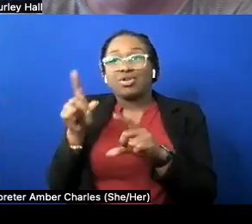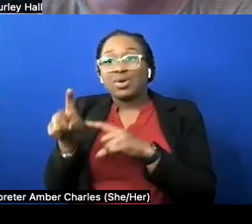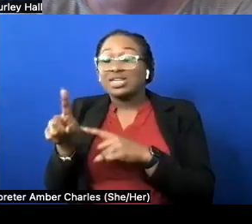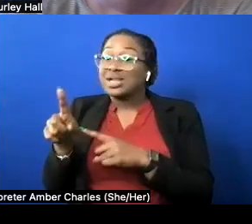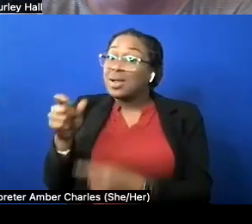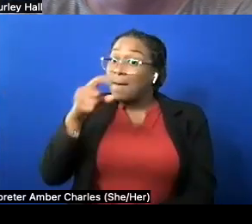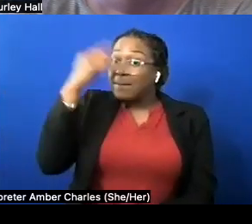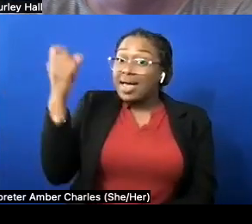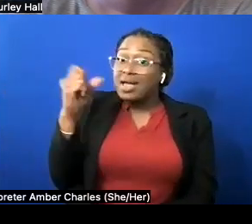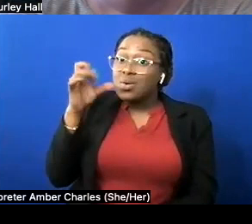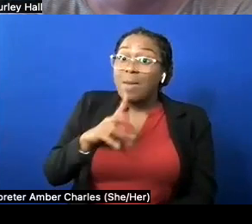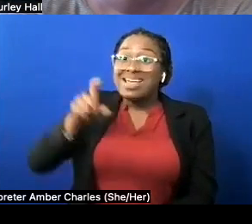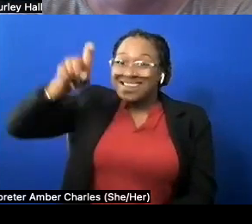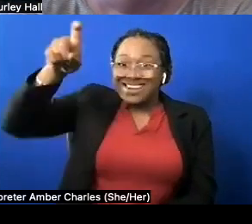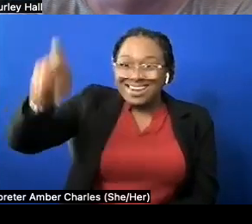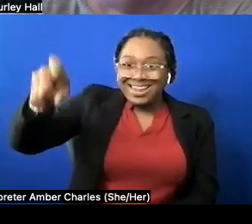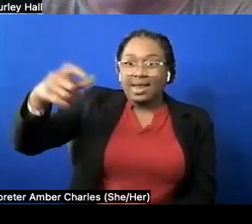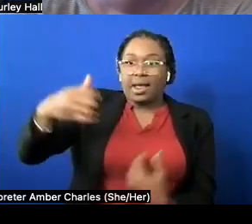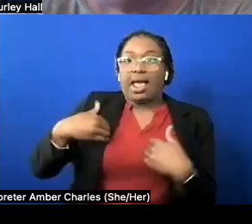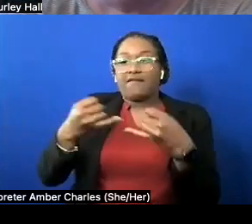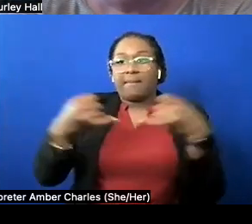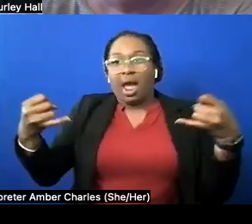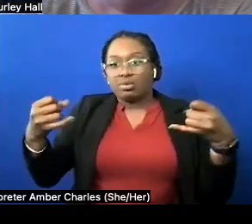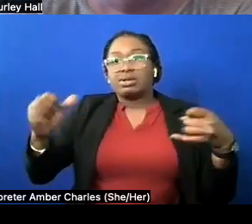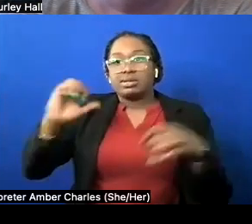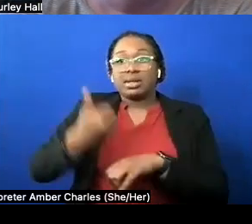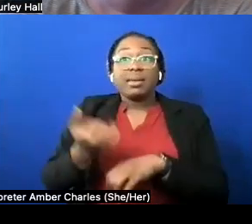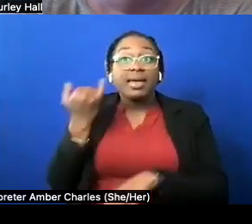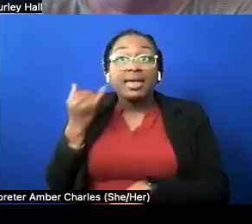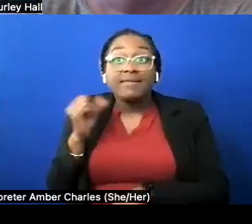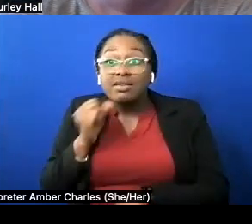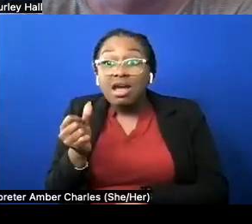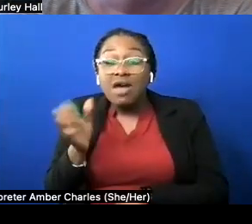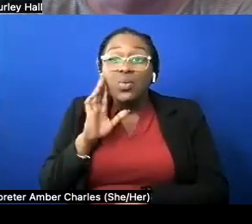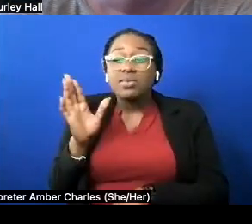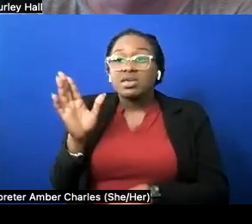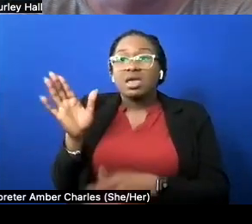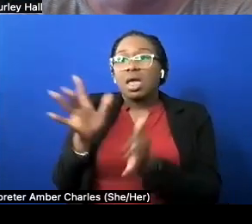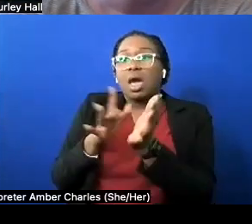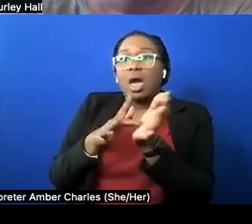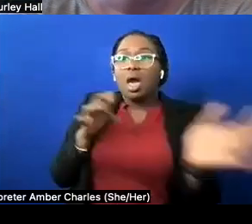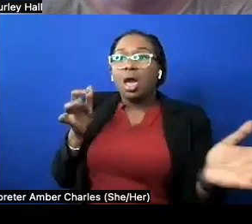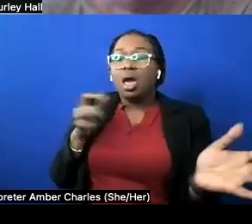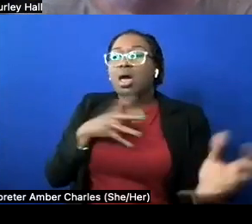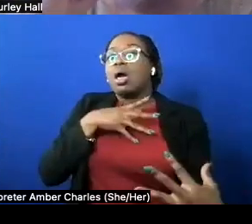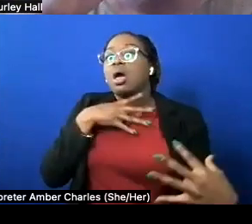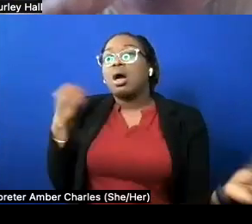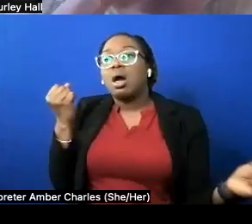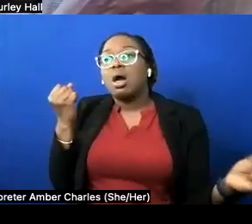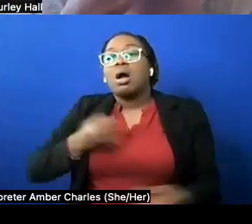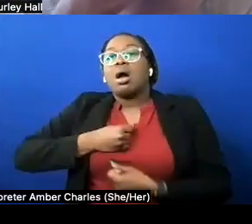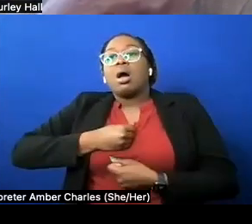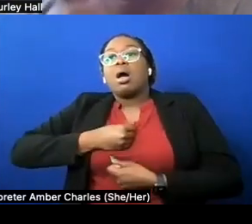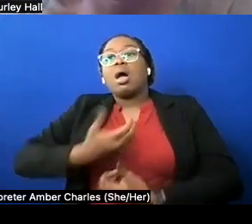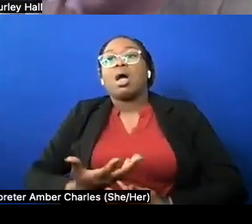the boundaries in place because otherwise we're going to be used up, worn out, so tired and worn